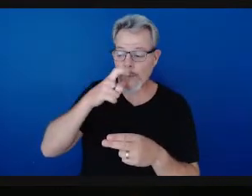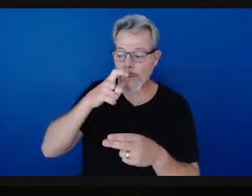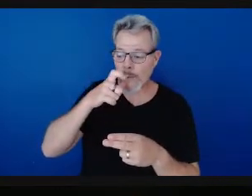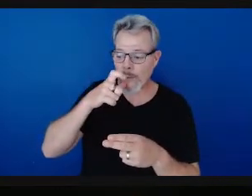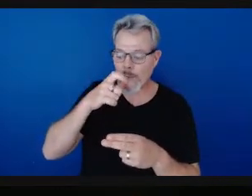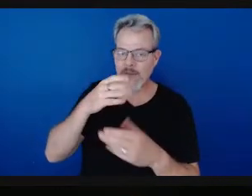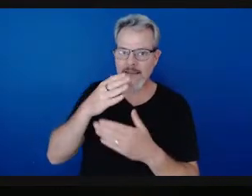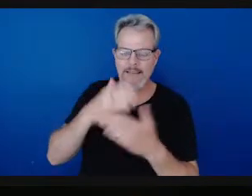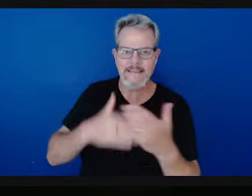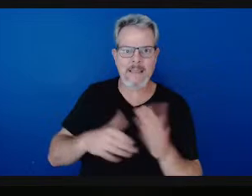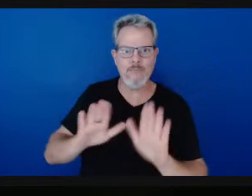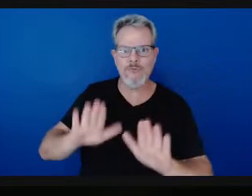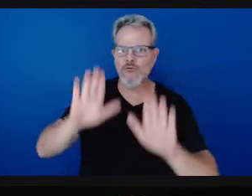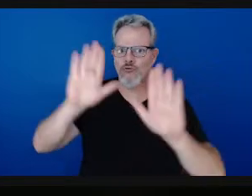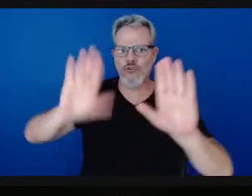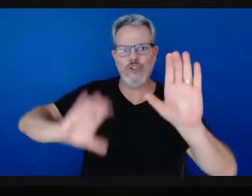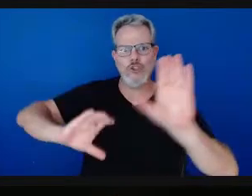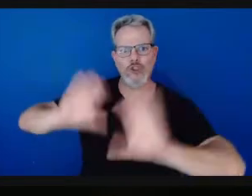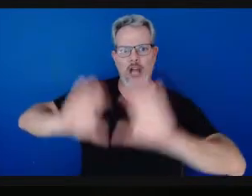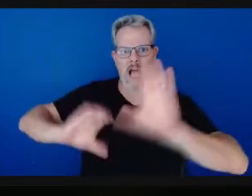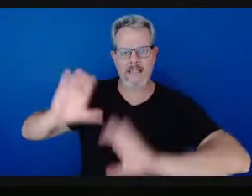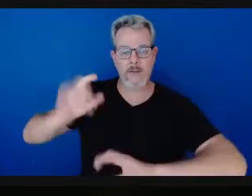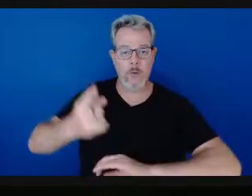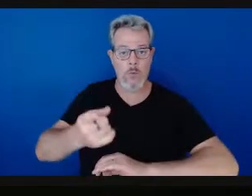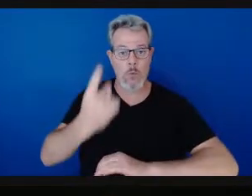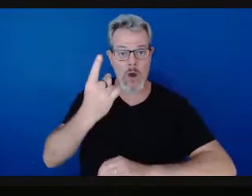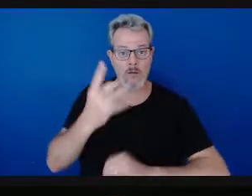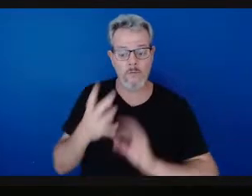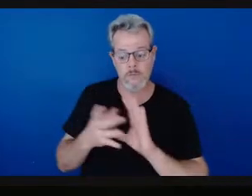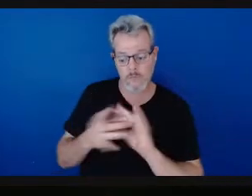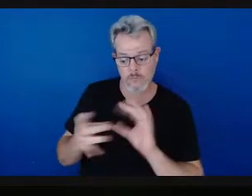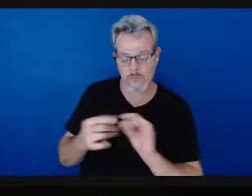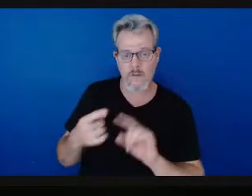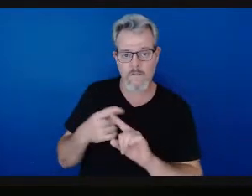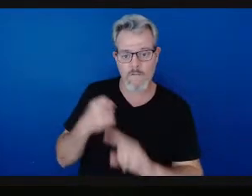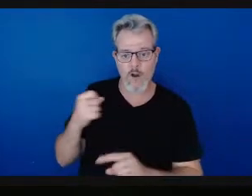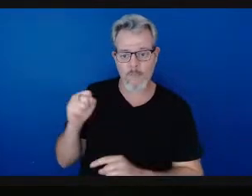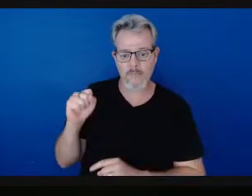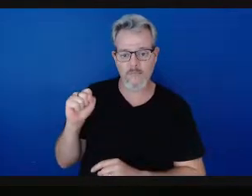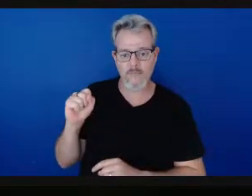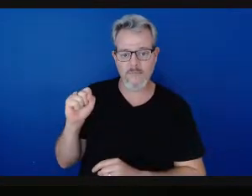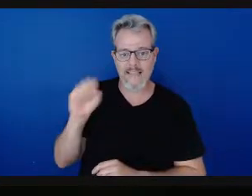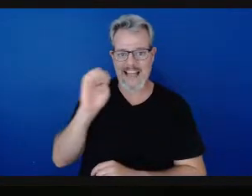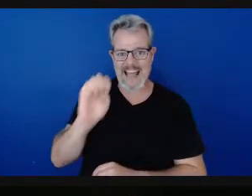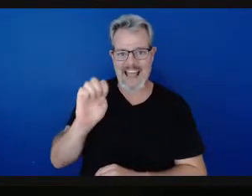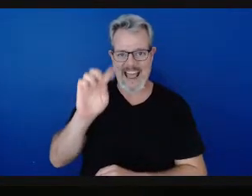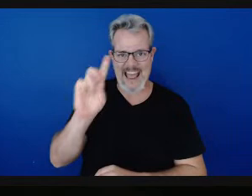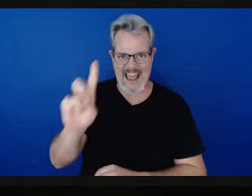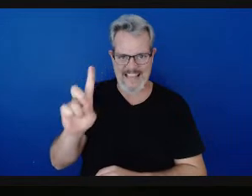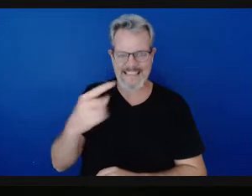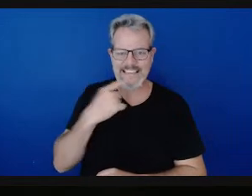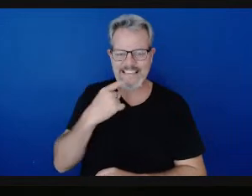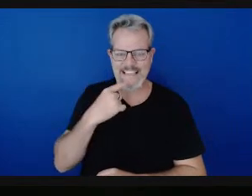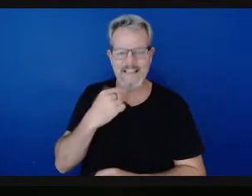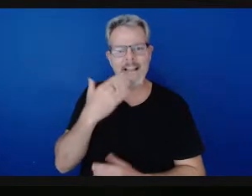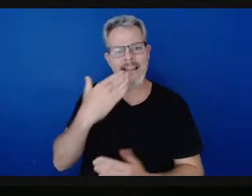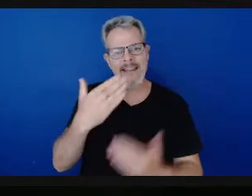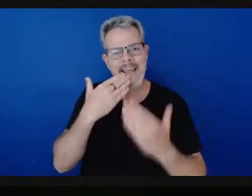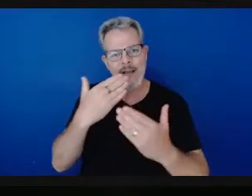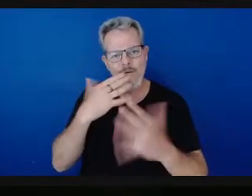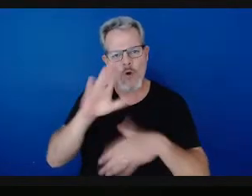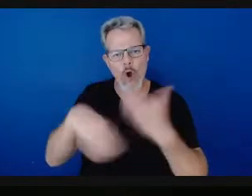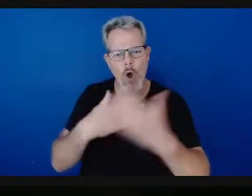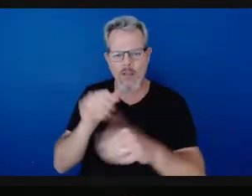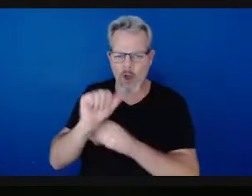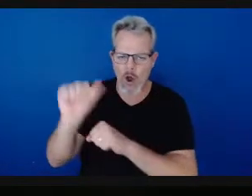super chats that we had come through. One was from Skagit Ed. He said, Dan and Phil, mahalo for all the hard work and sharing